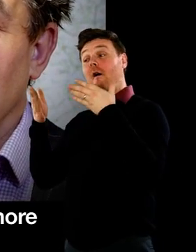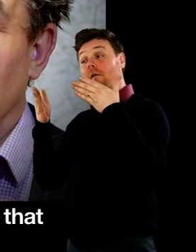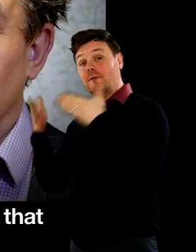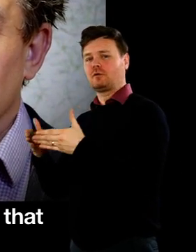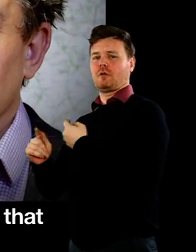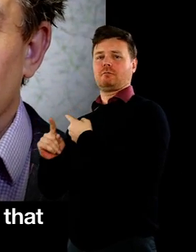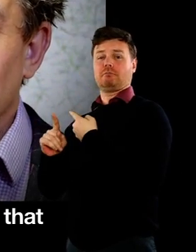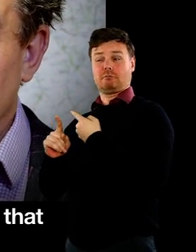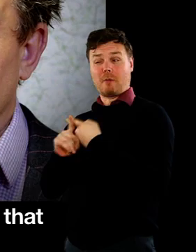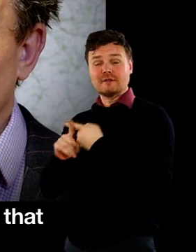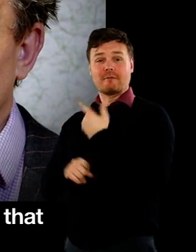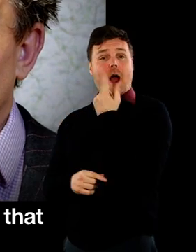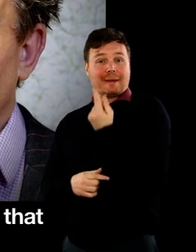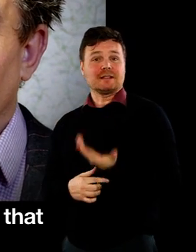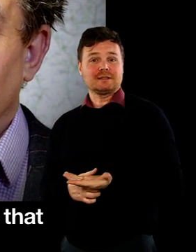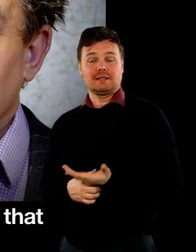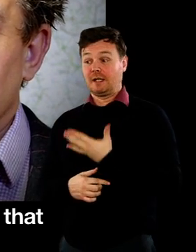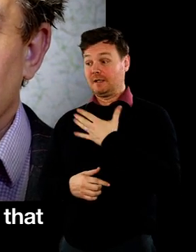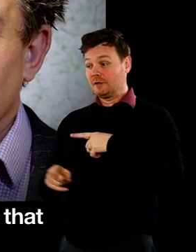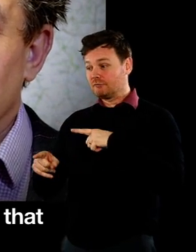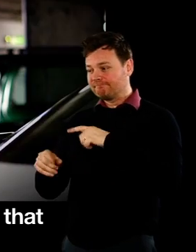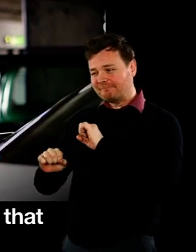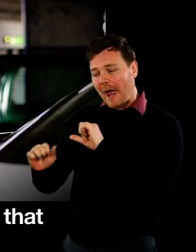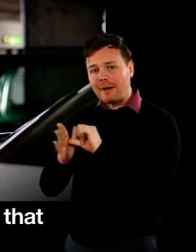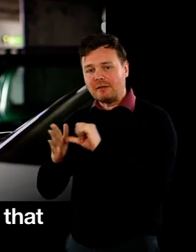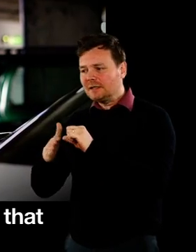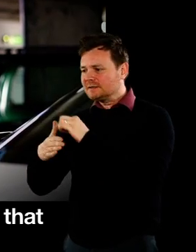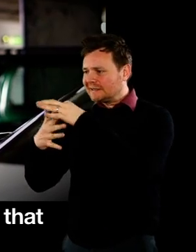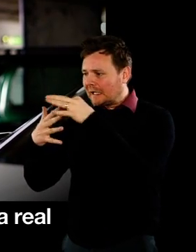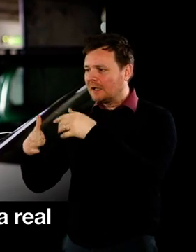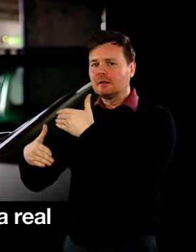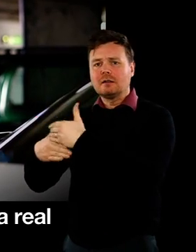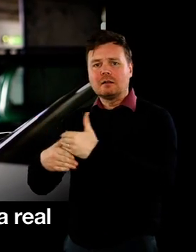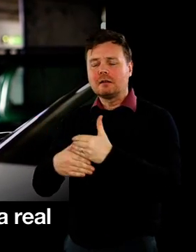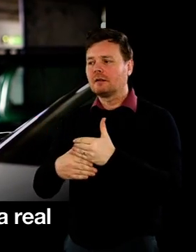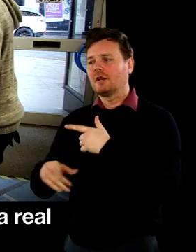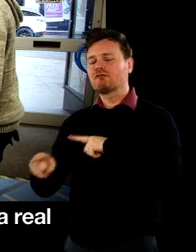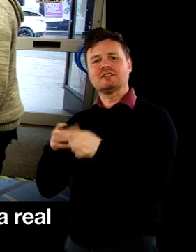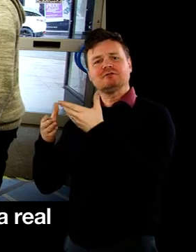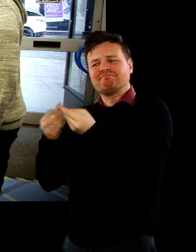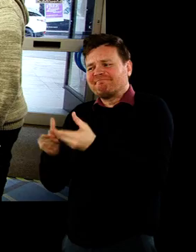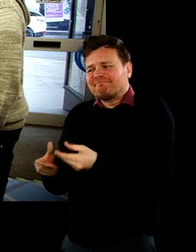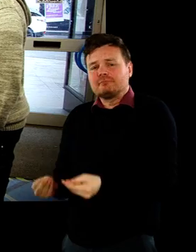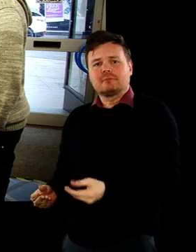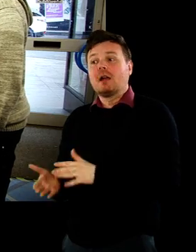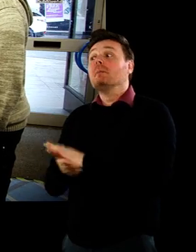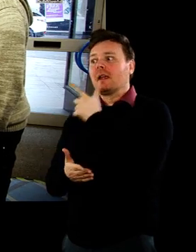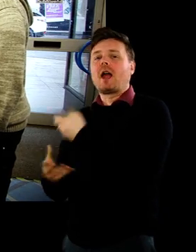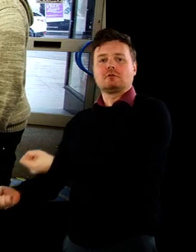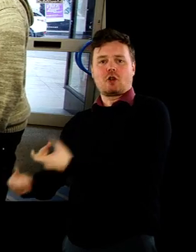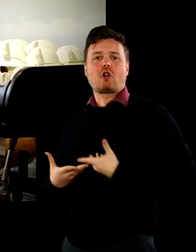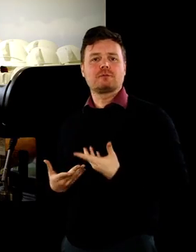more on ability and tackling the barriers that would prevent somebody making a real contribution